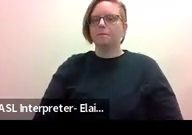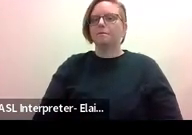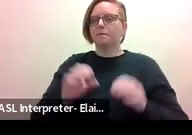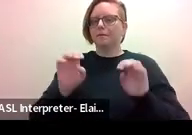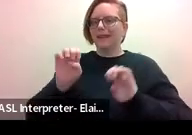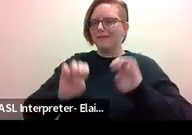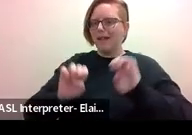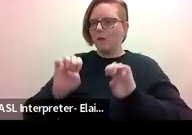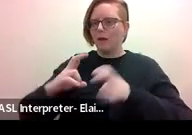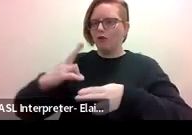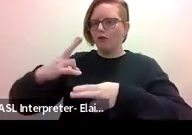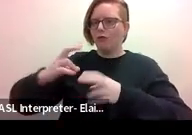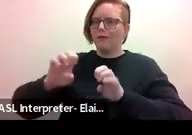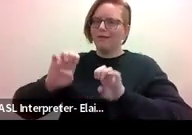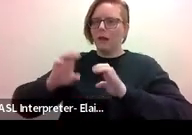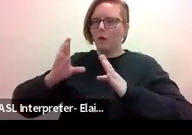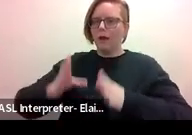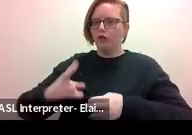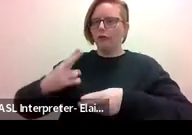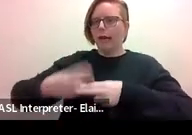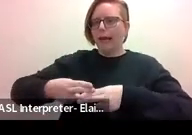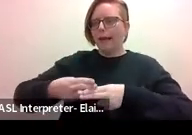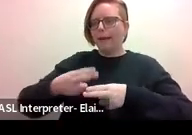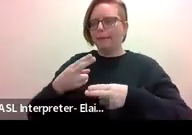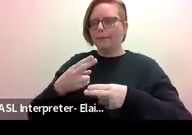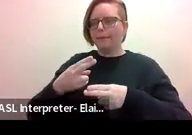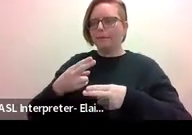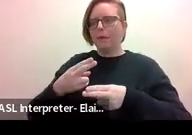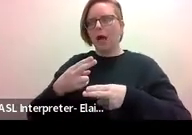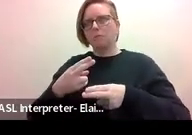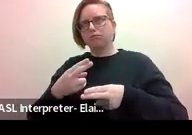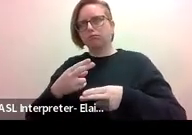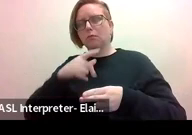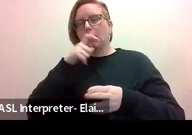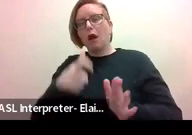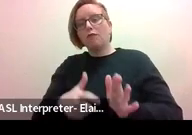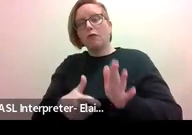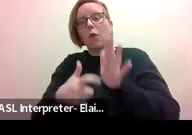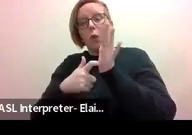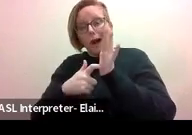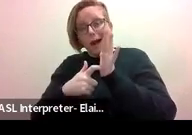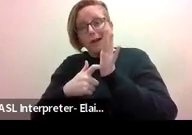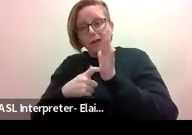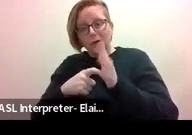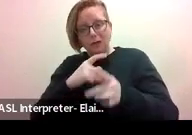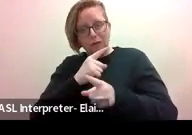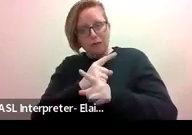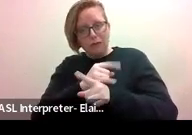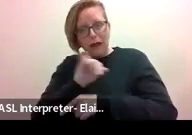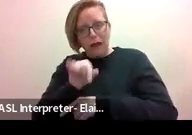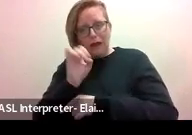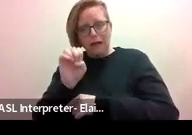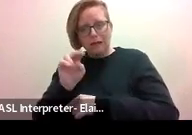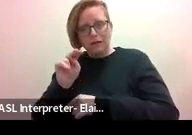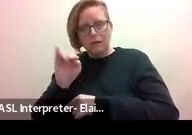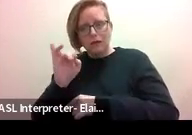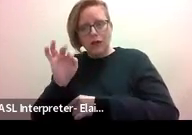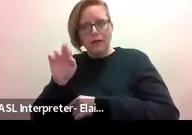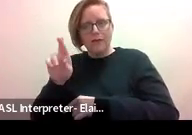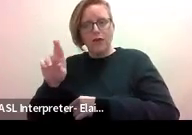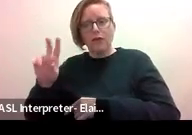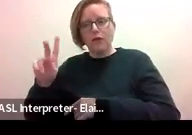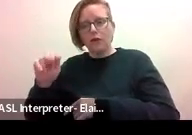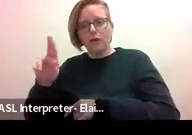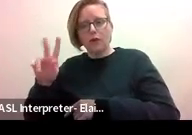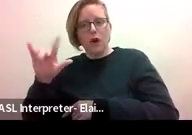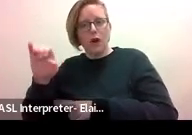evaluator name, which we don't have to have an evaluator name necessarily. Is that right, Jennifer and Carly? But we just need the name